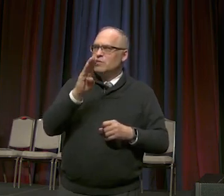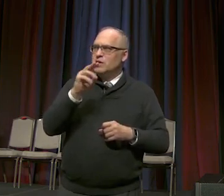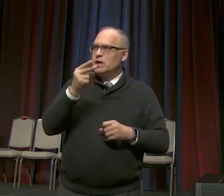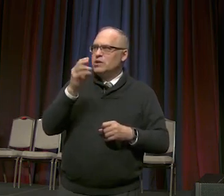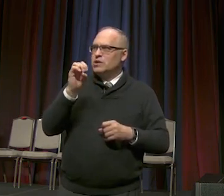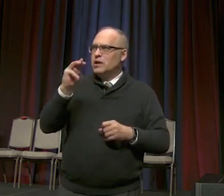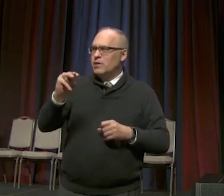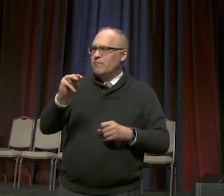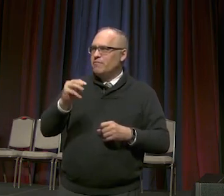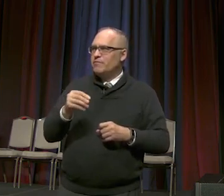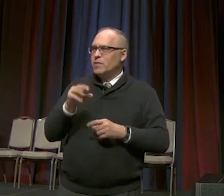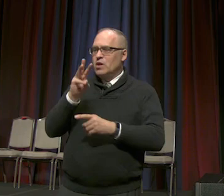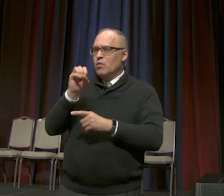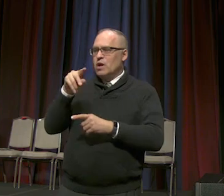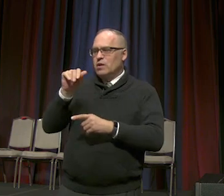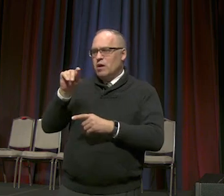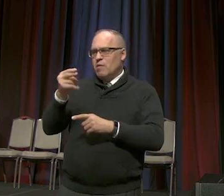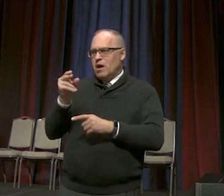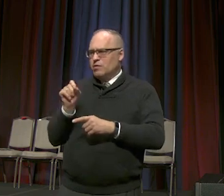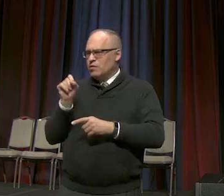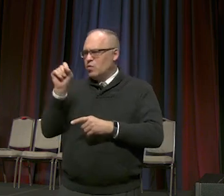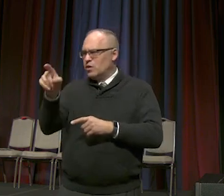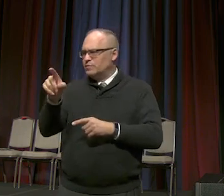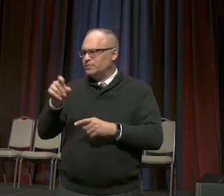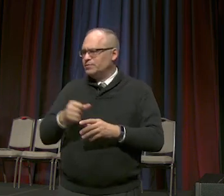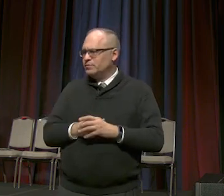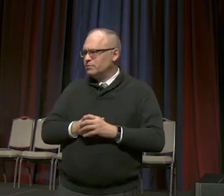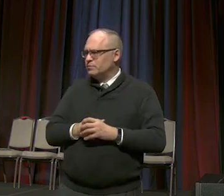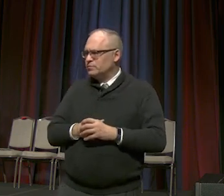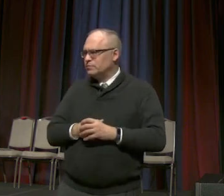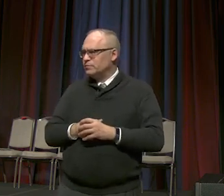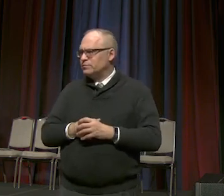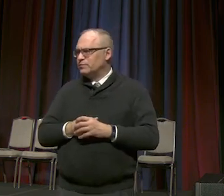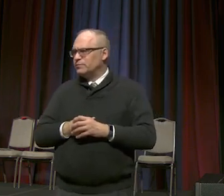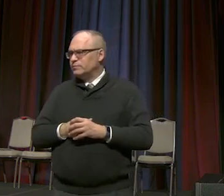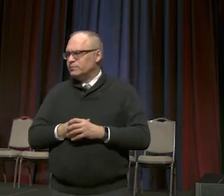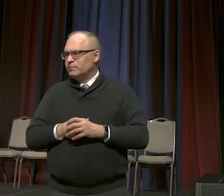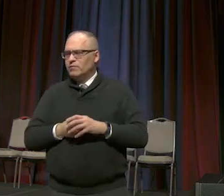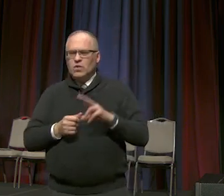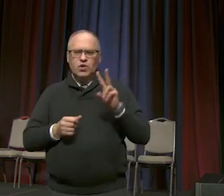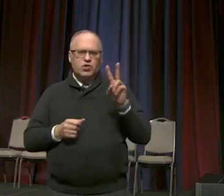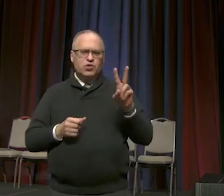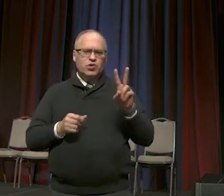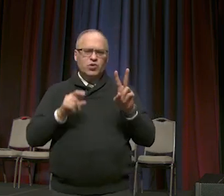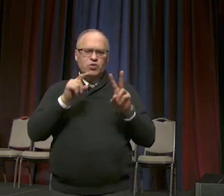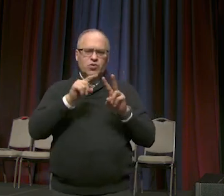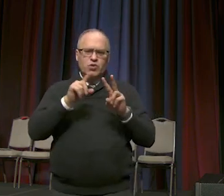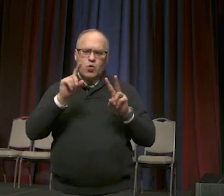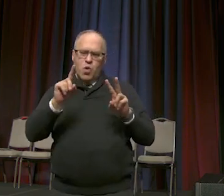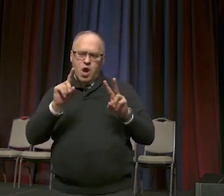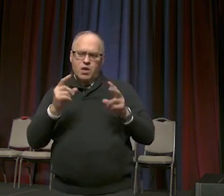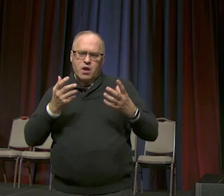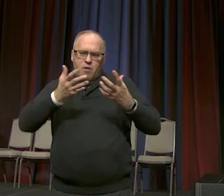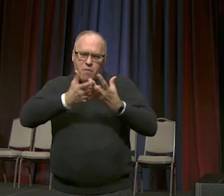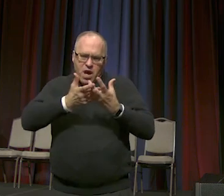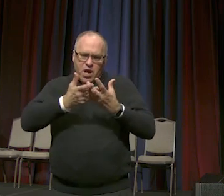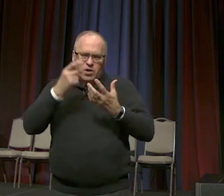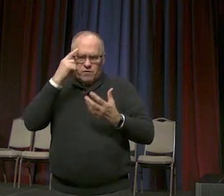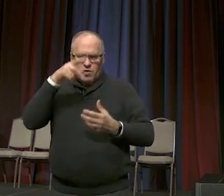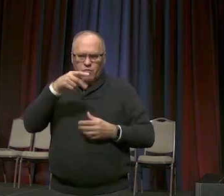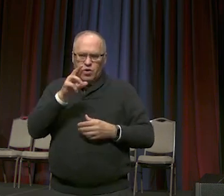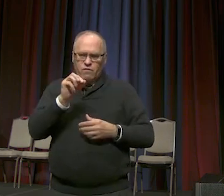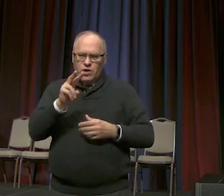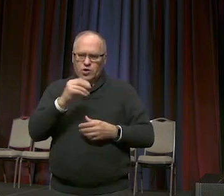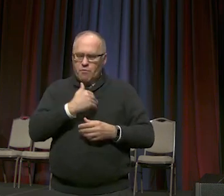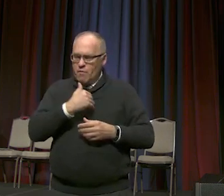Wespath. I want some clarity. I heard you say this is for the 2-to-1 match for provisional members. You tied it to